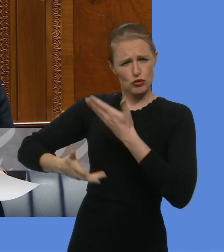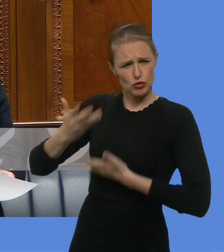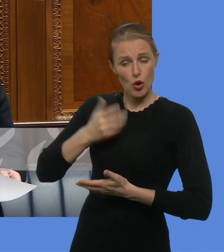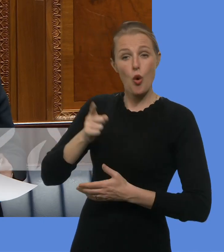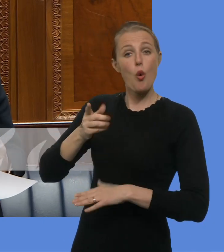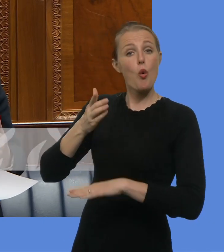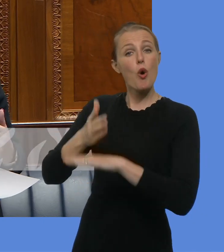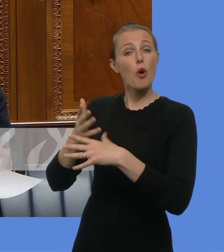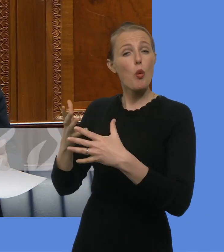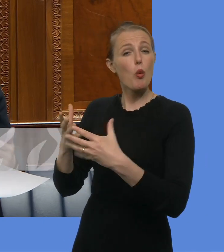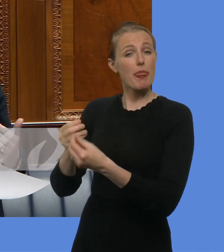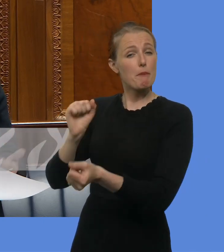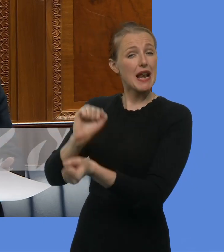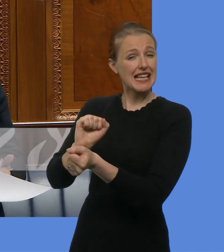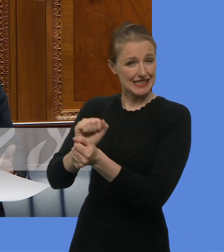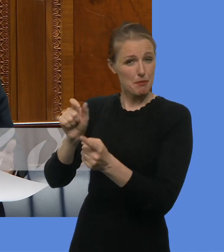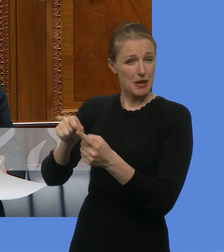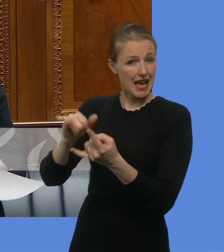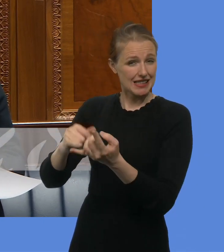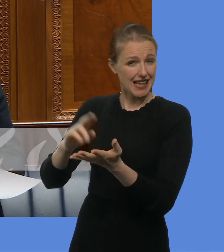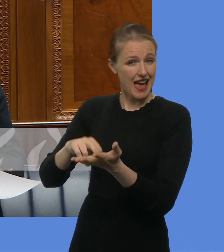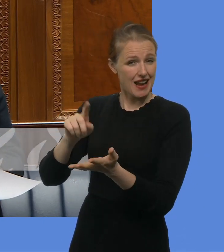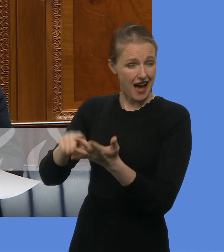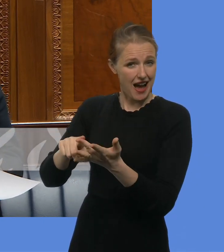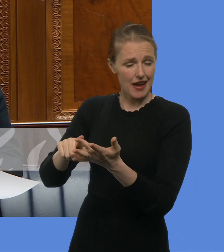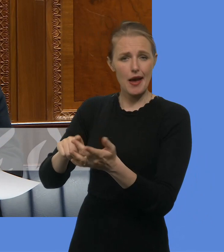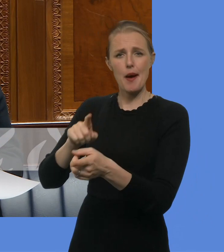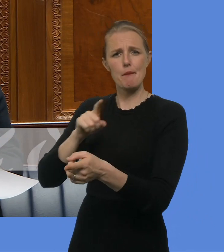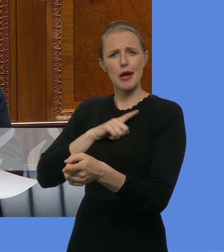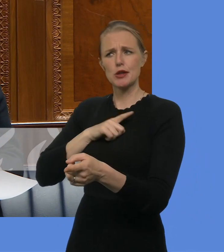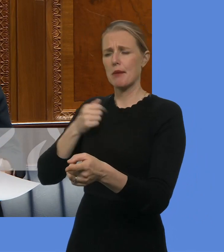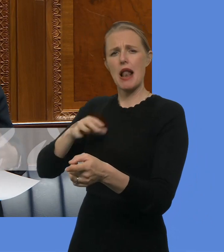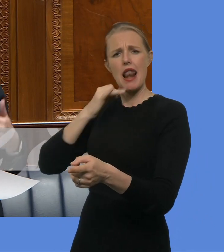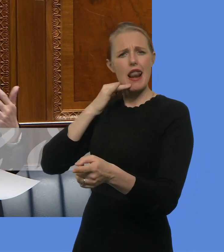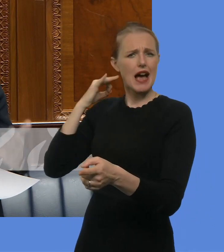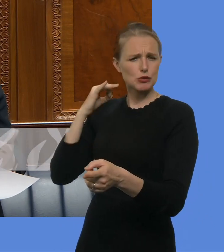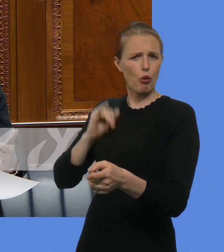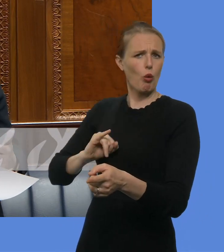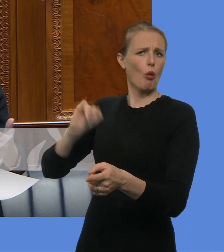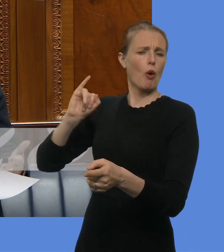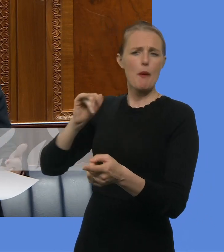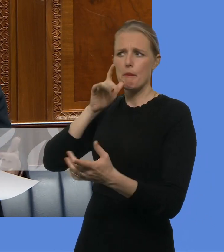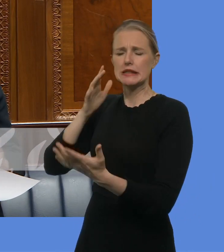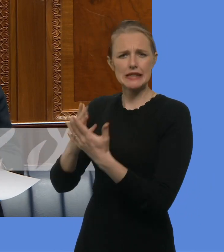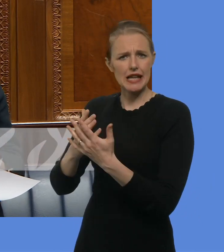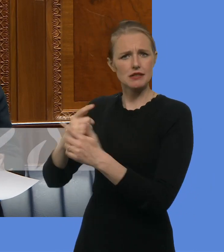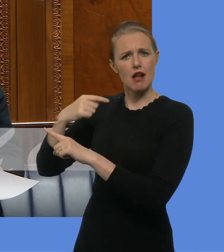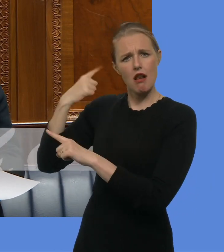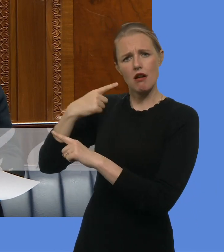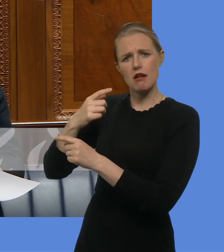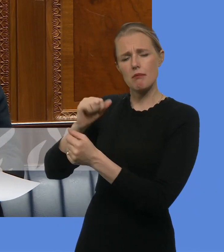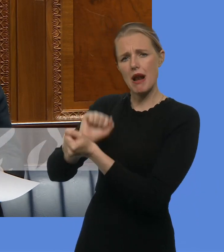Ireland to make sure that the mistakes made by the Metropolitan Police last week and its attitude towards the